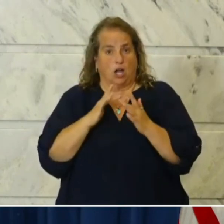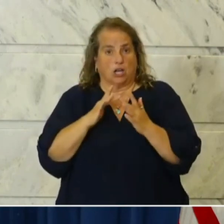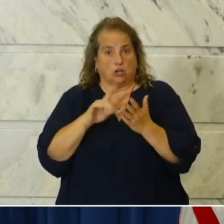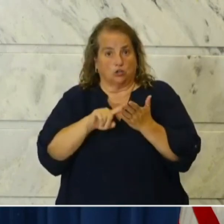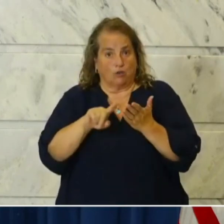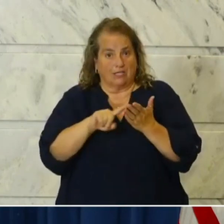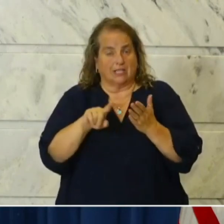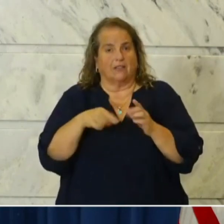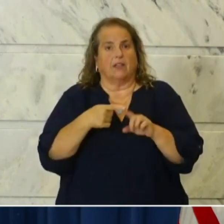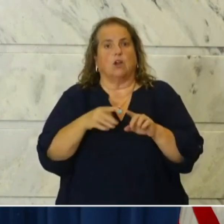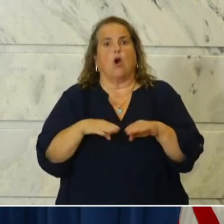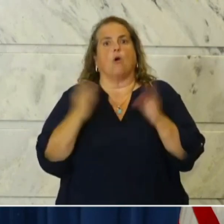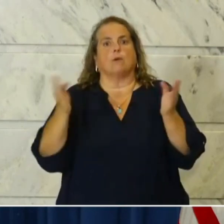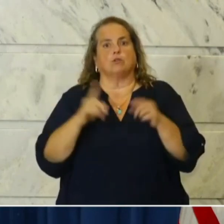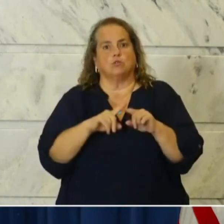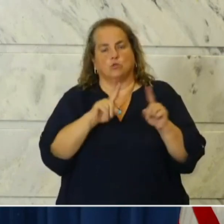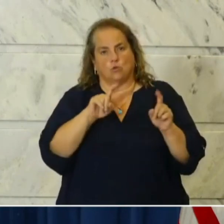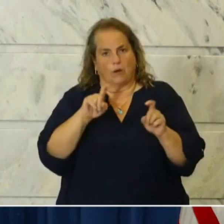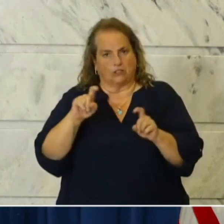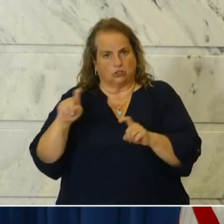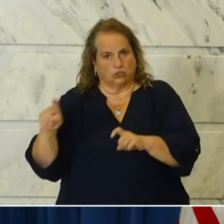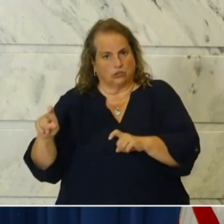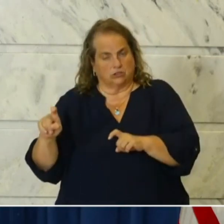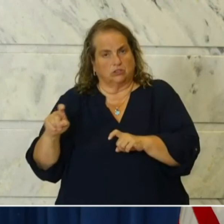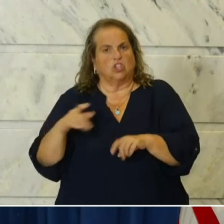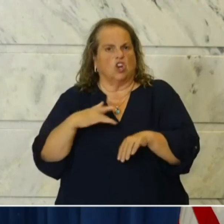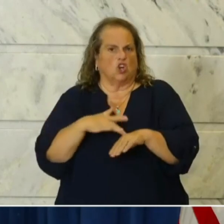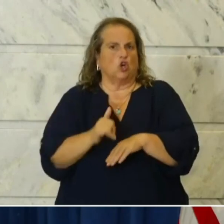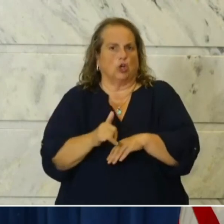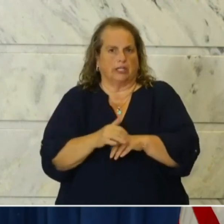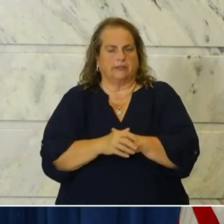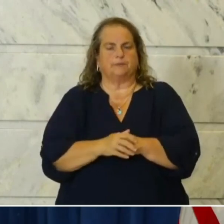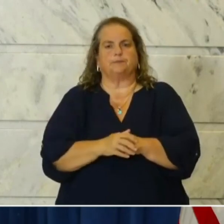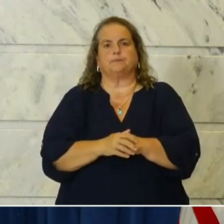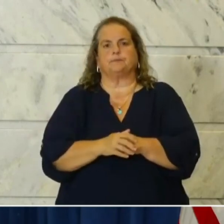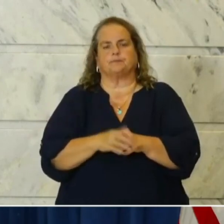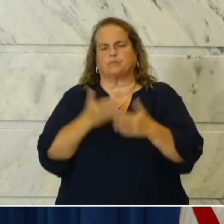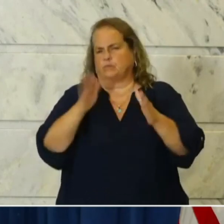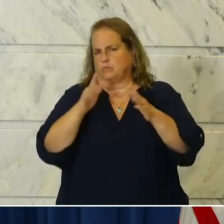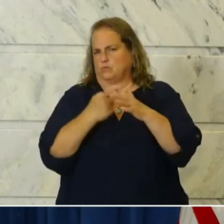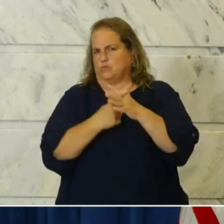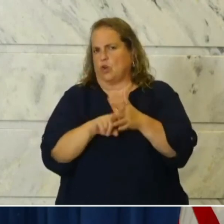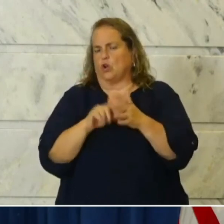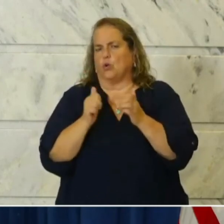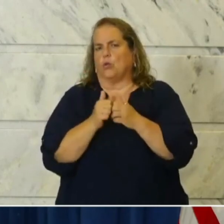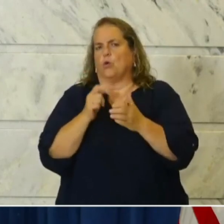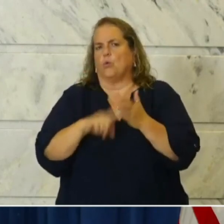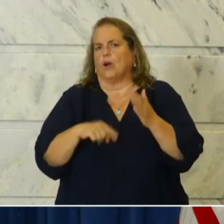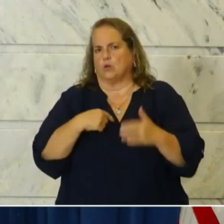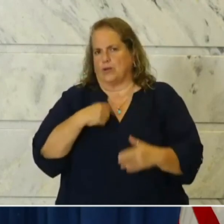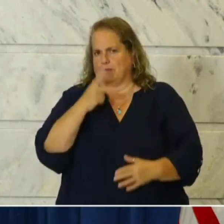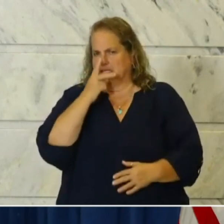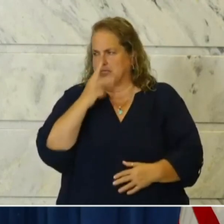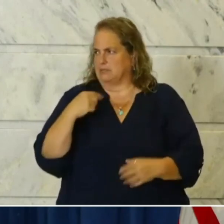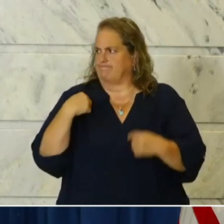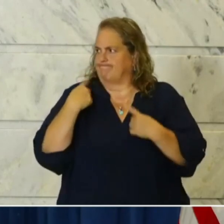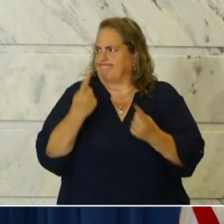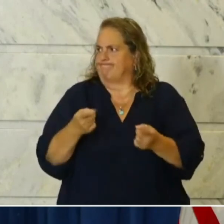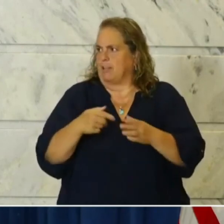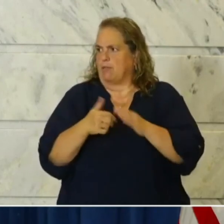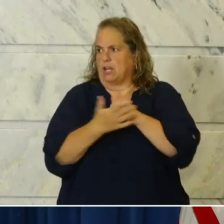then we will open it up to questions fairly early. But let's start with what we're seeing overall in the